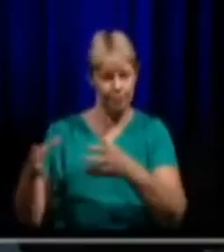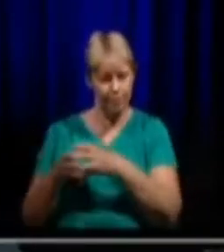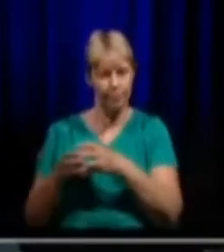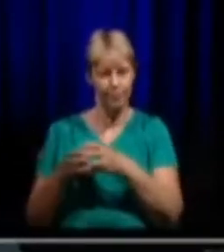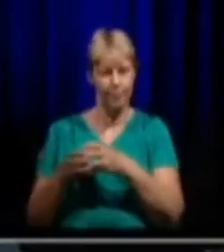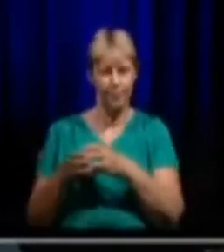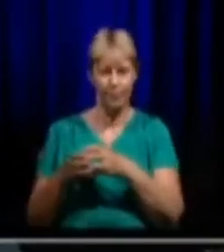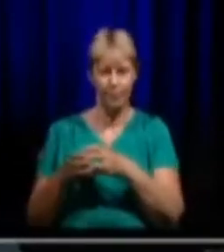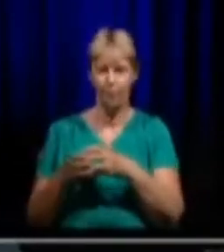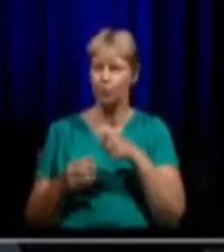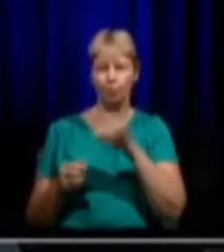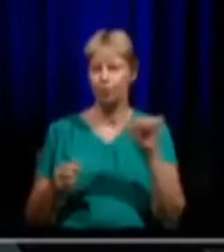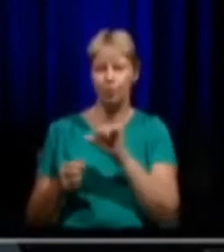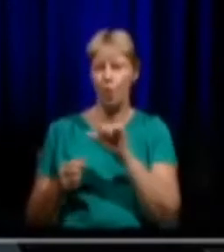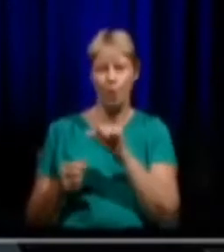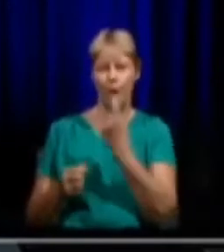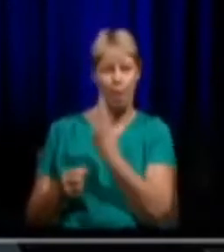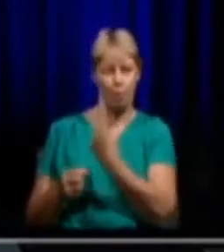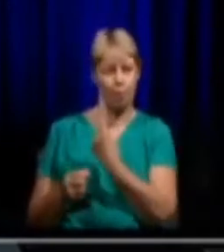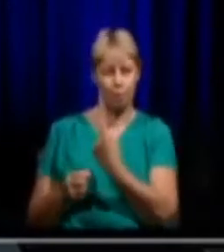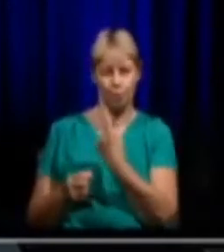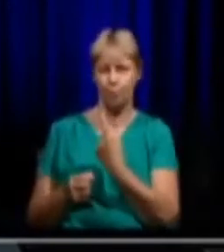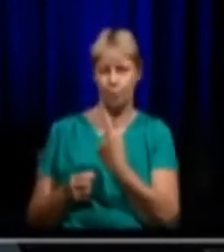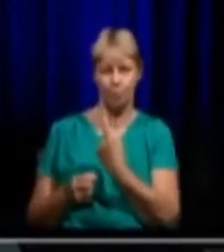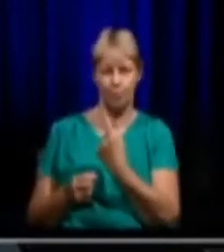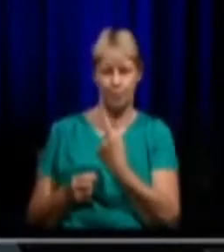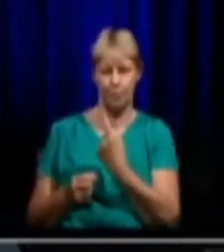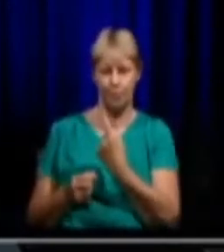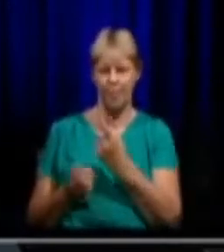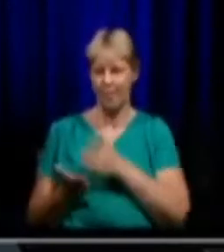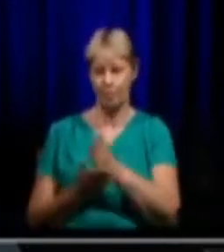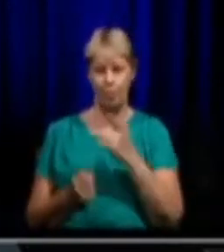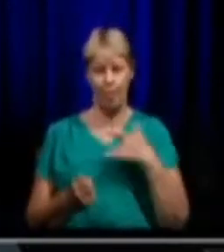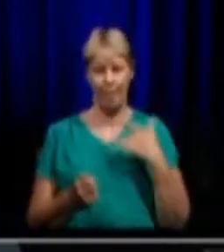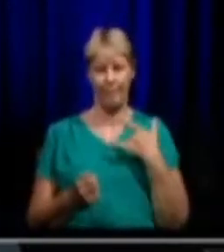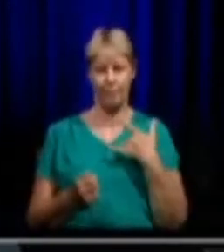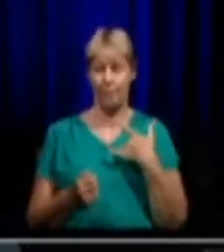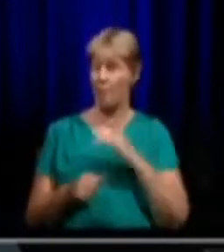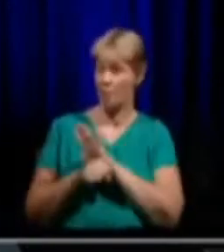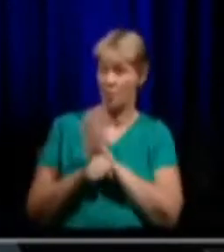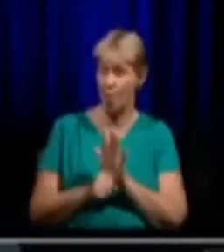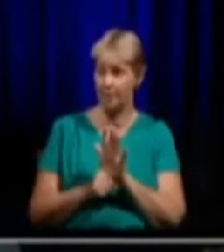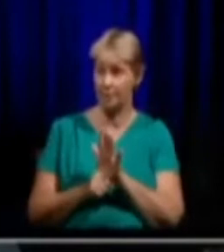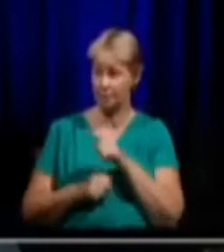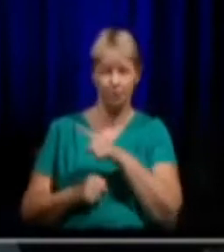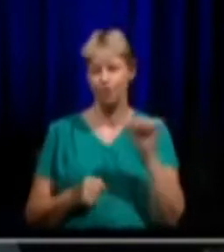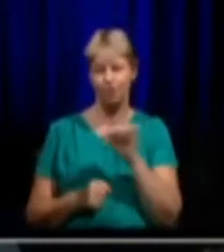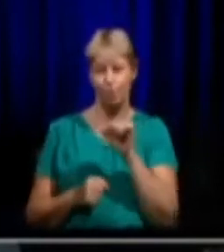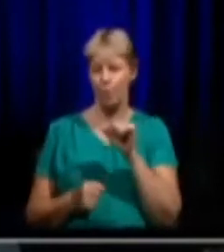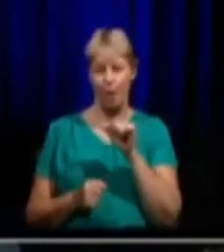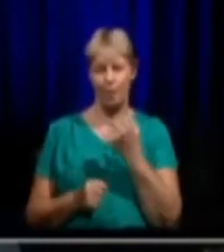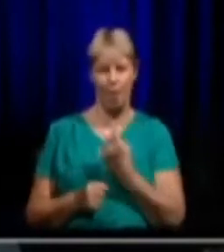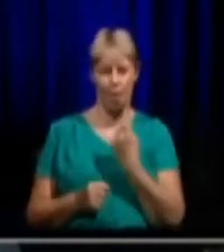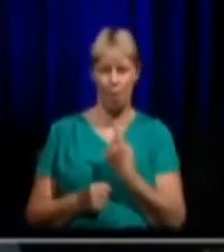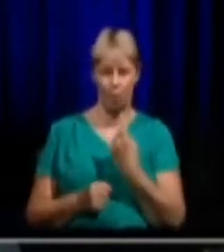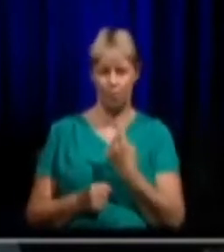not meant to be alone. And I think through this pandemic, we've seen that more than ever, right? We are not meant to be alone. It doesn't do us any